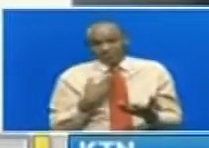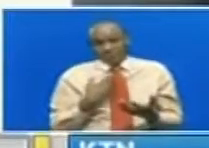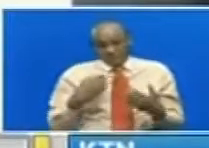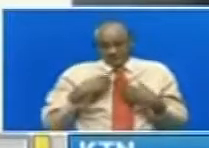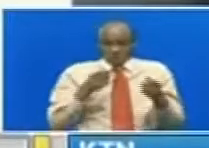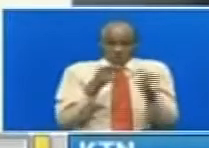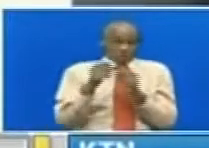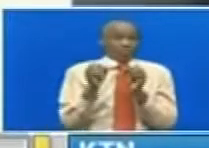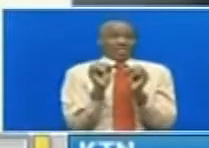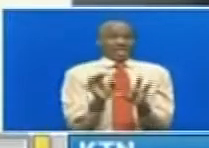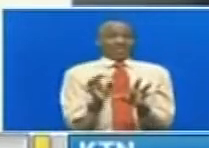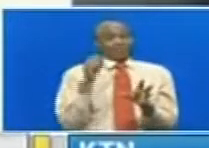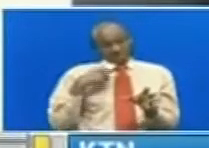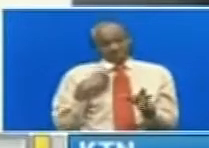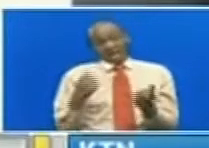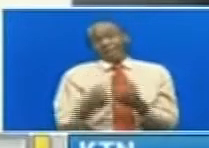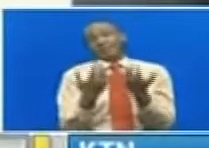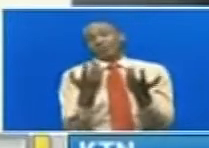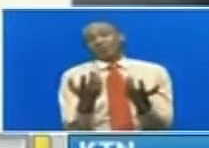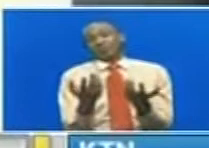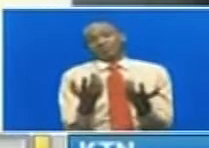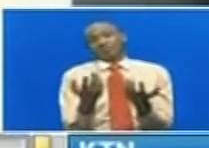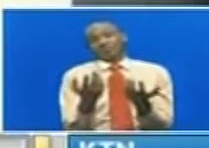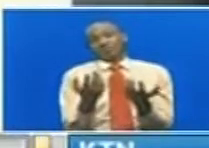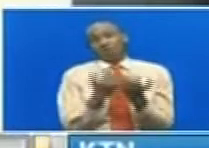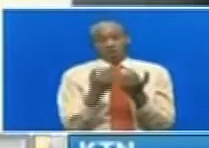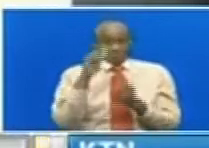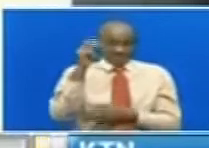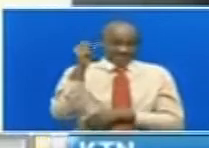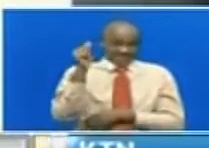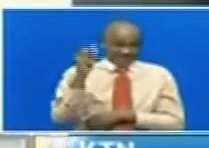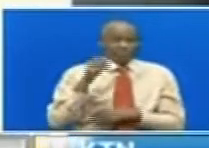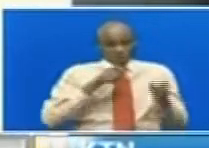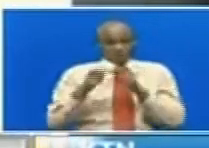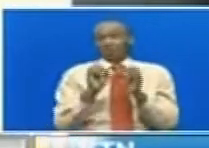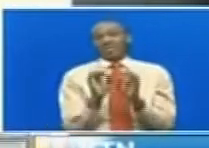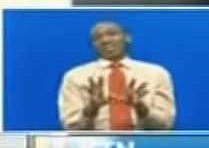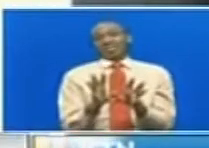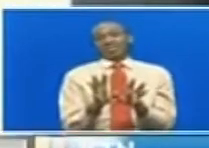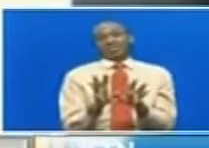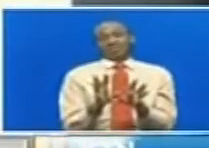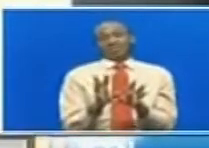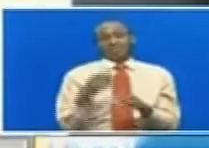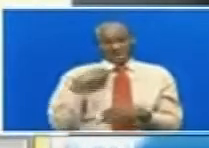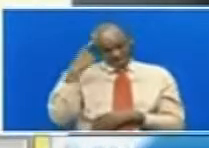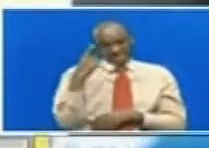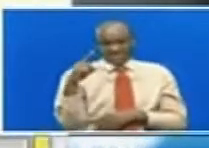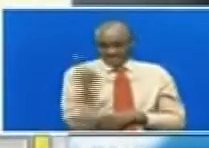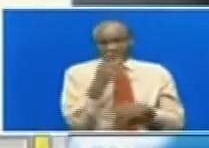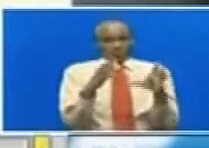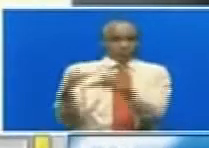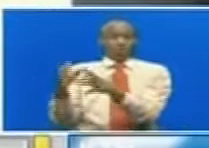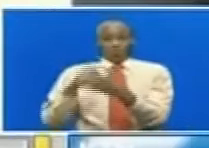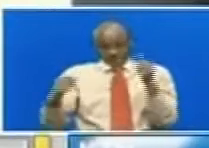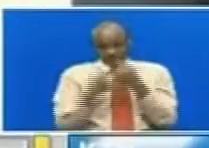no control which is exercised on BRITAM, on the entity in Kenya, so it is isolated from what has